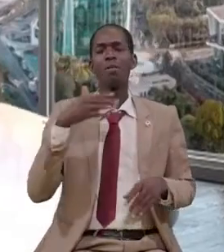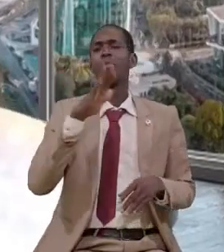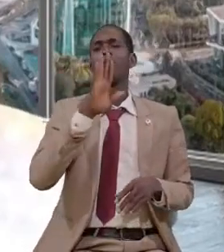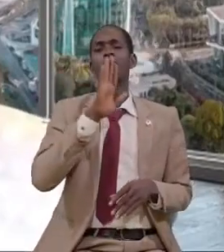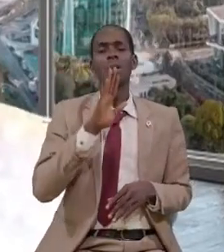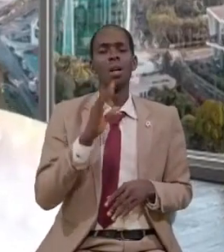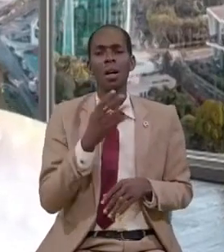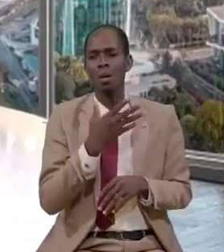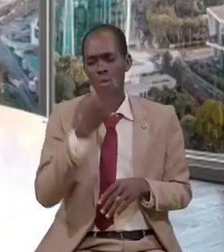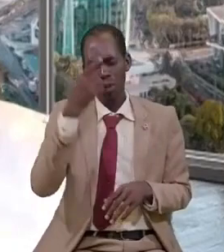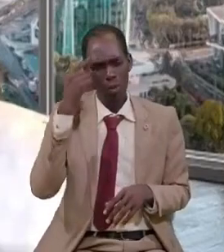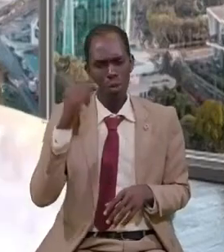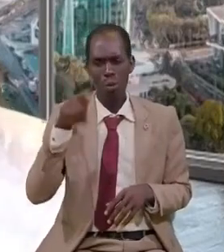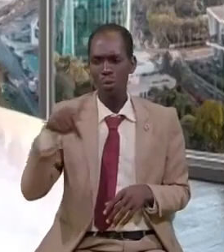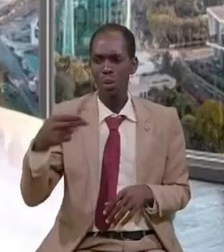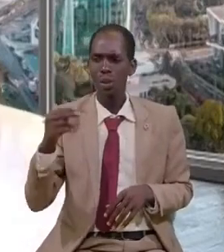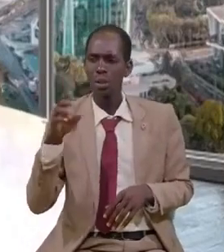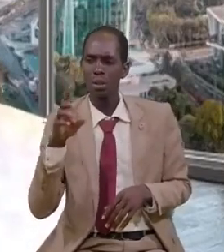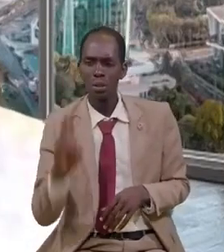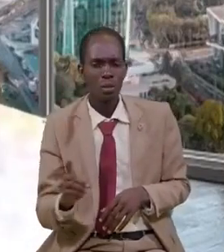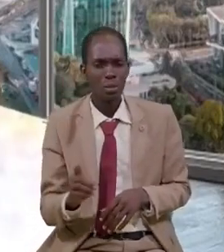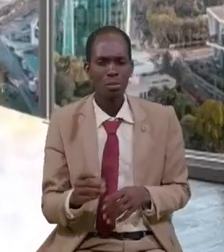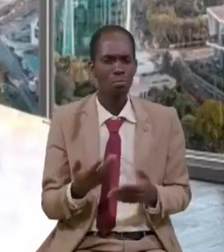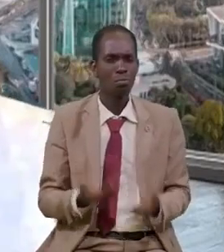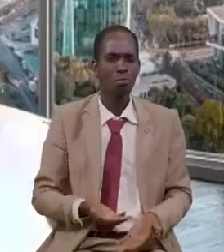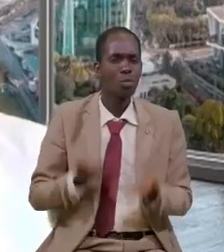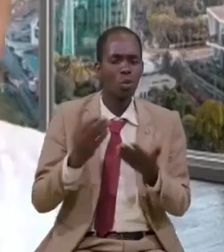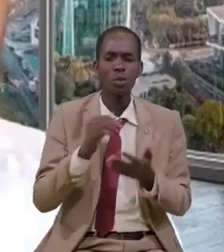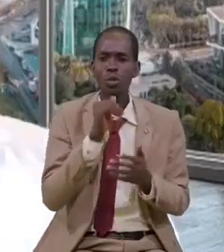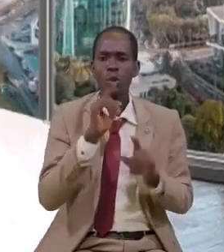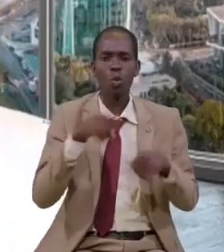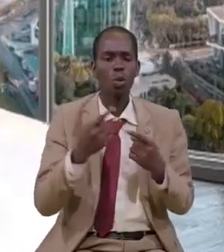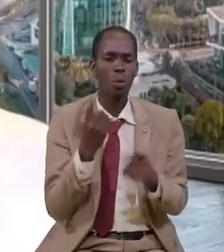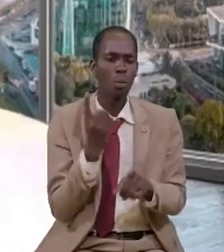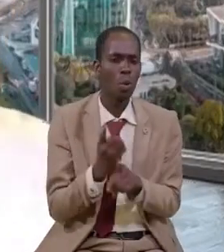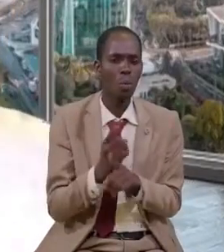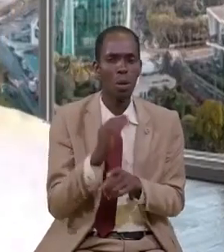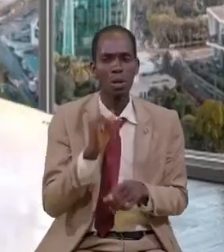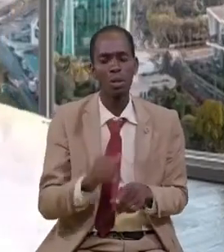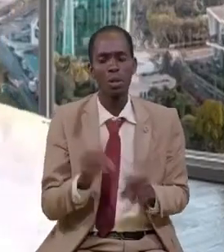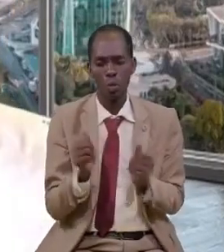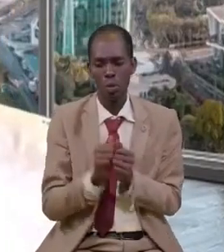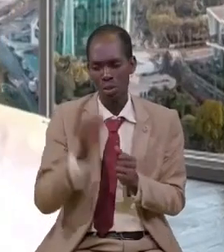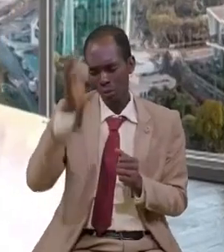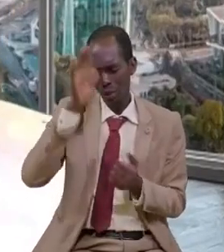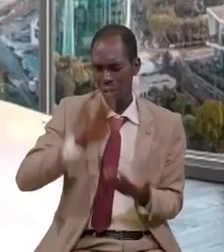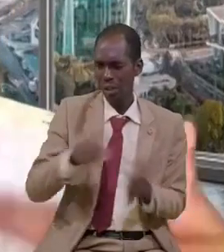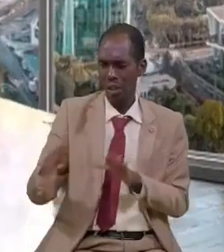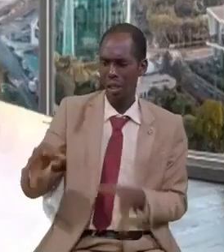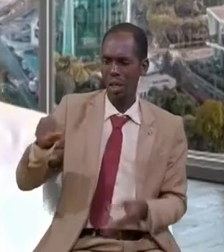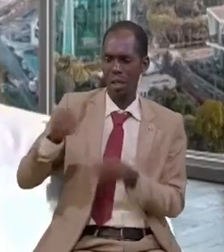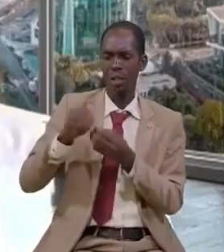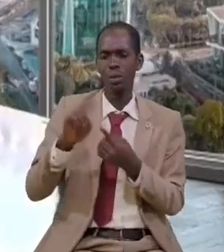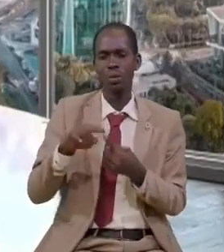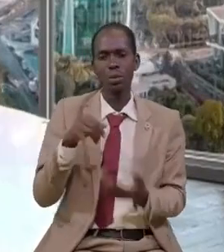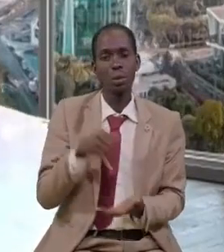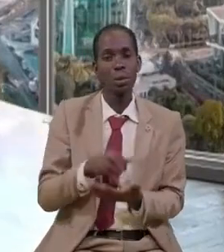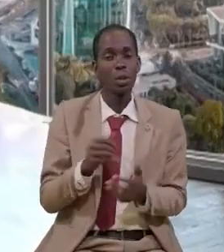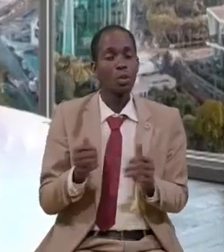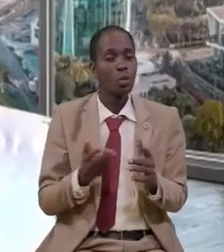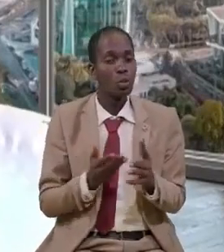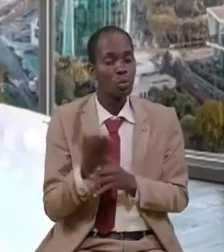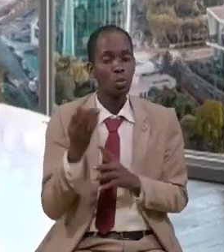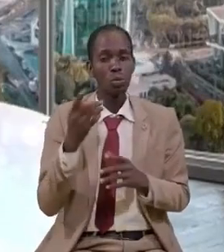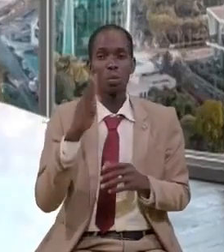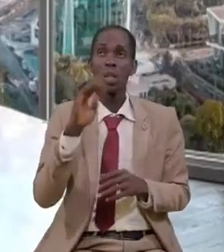PhD dissertation was not moving the way it should, coupled with the death of her father. By the grace of God, through our interaction with her, God using